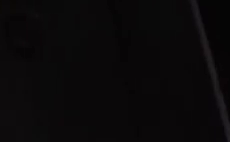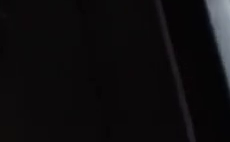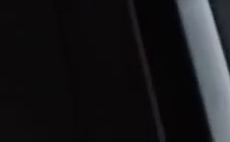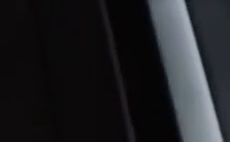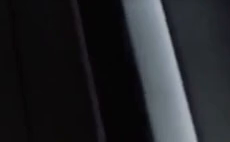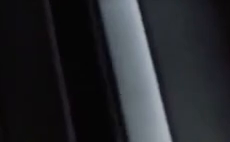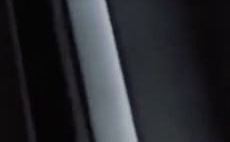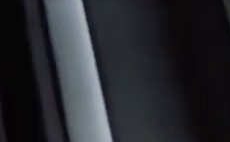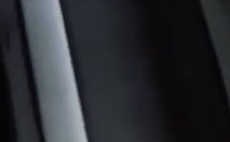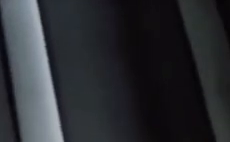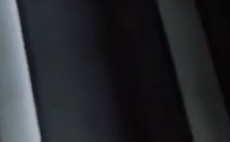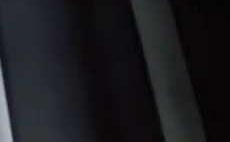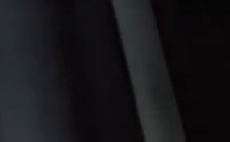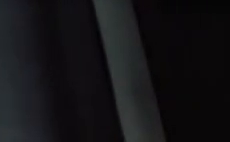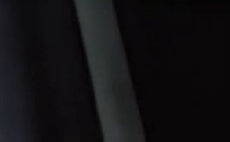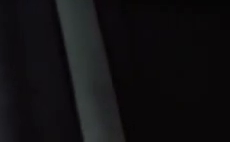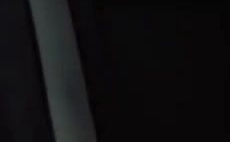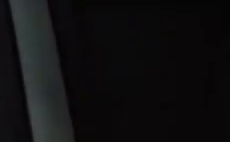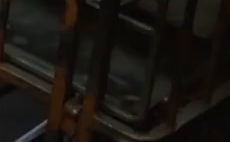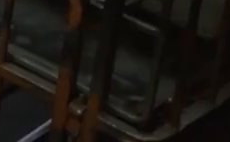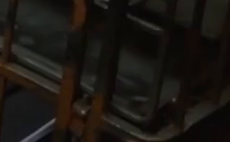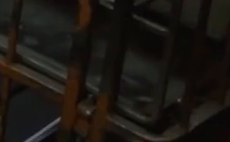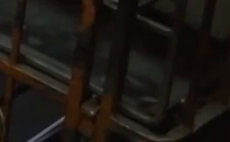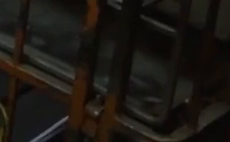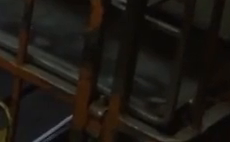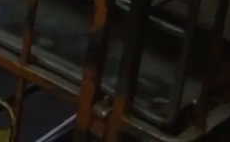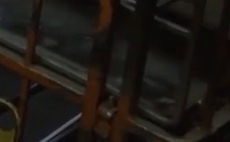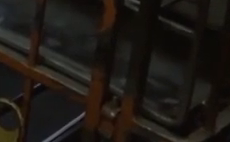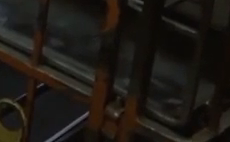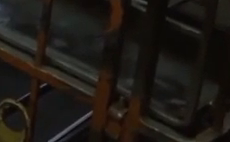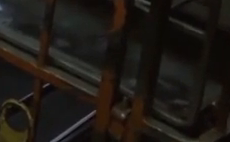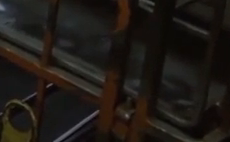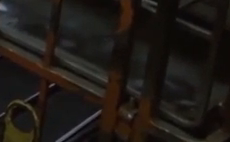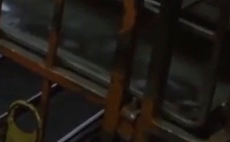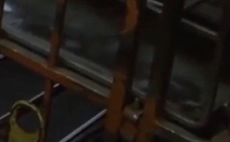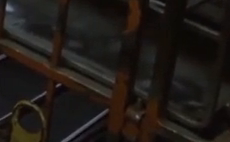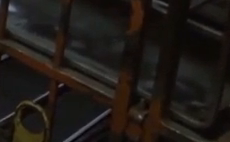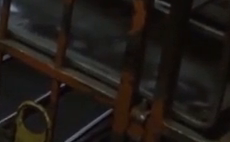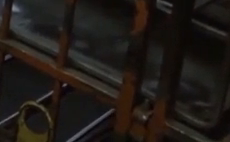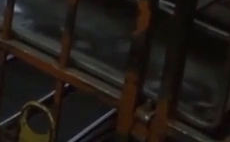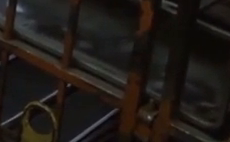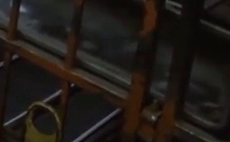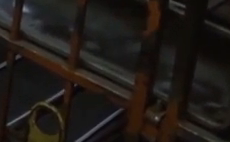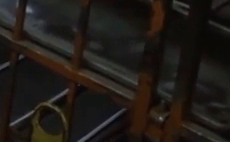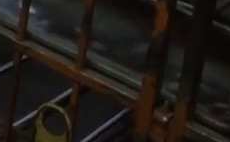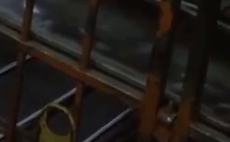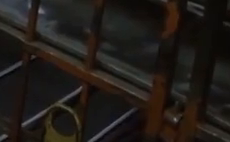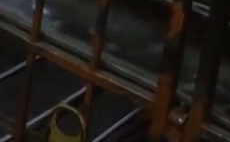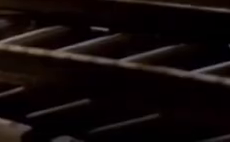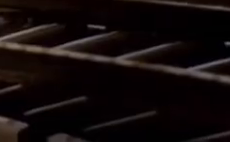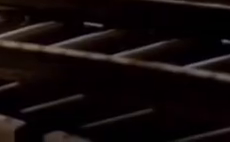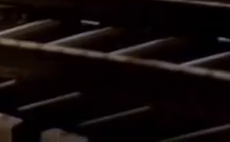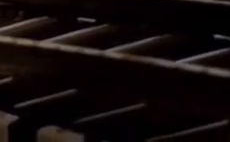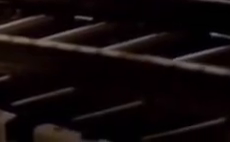you blink an eye and they got a truck full already. And what did that mean? That meant less jobs.